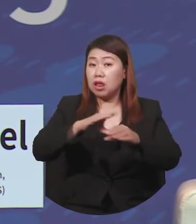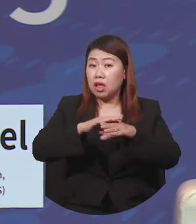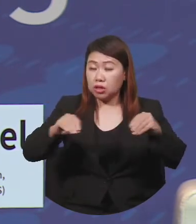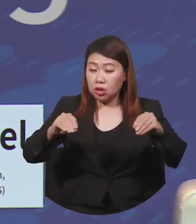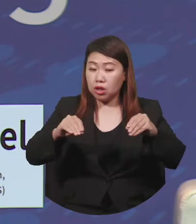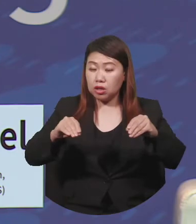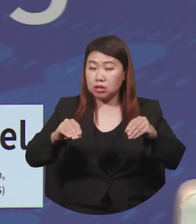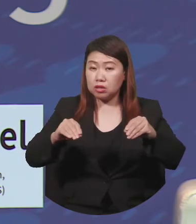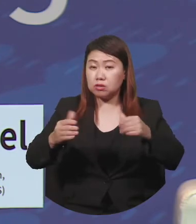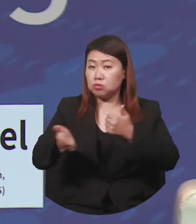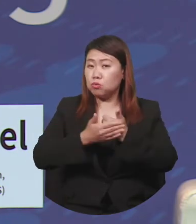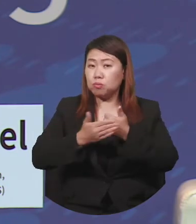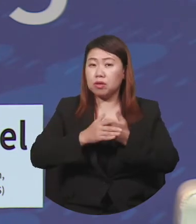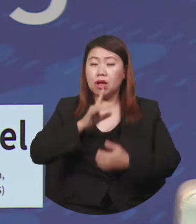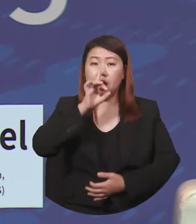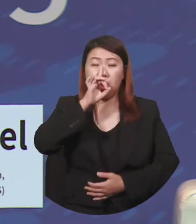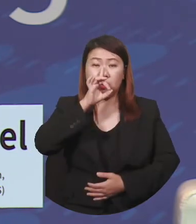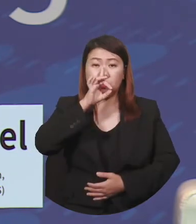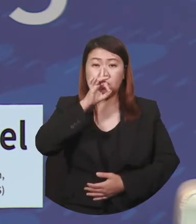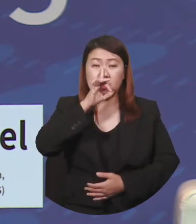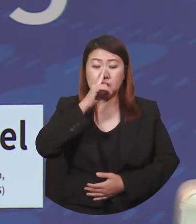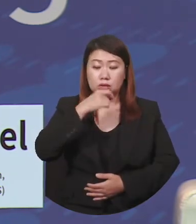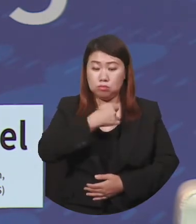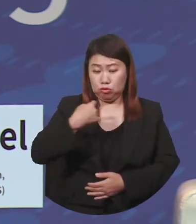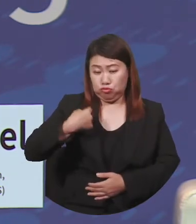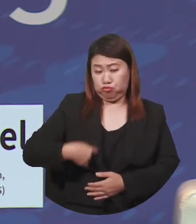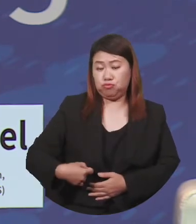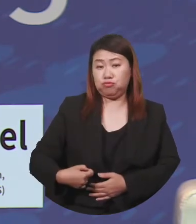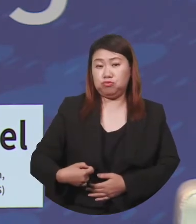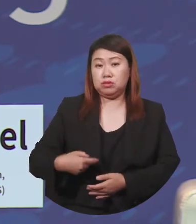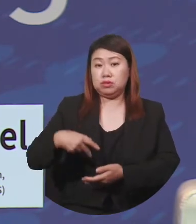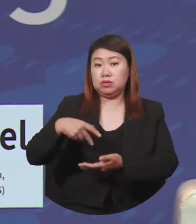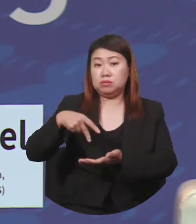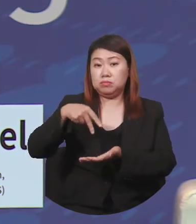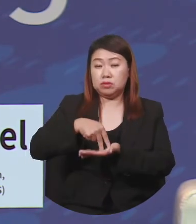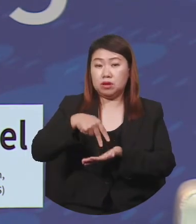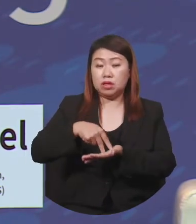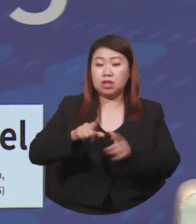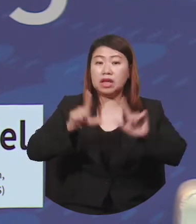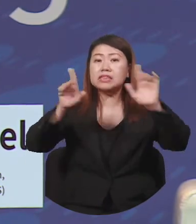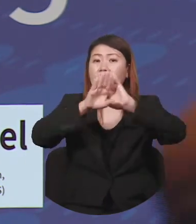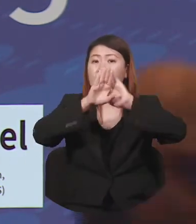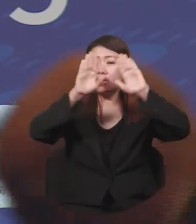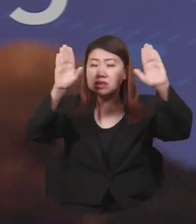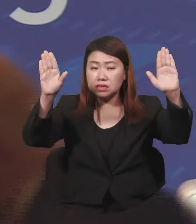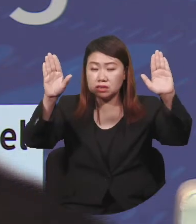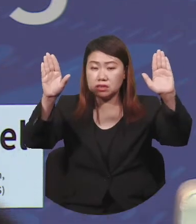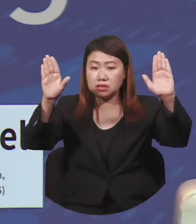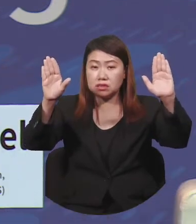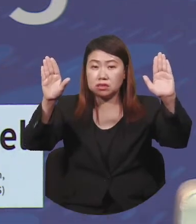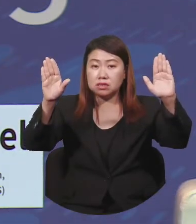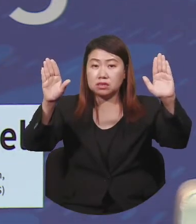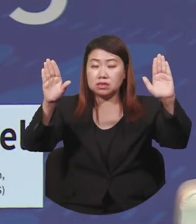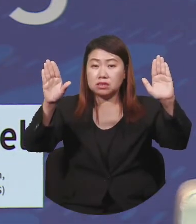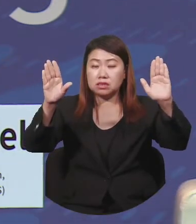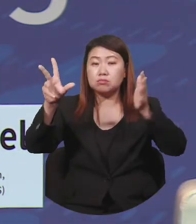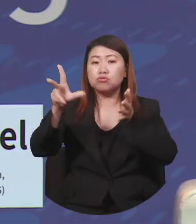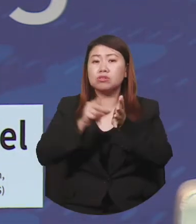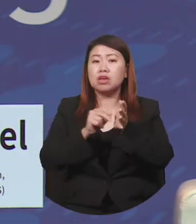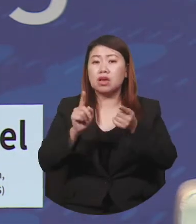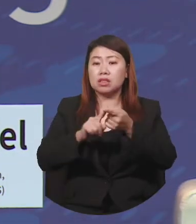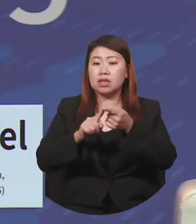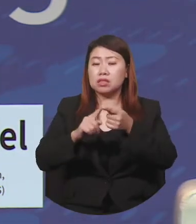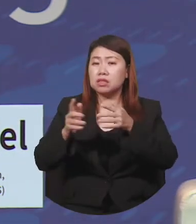negotiations or interaction with other countries indicates already that those things are interrelated. So defining a role